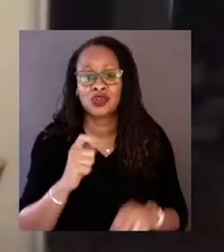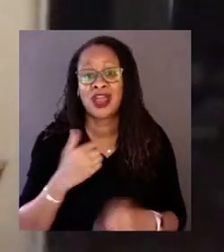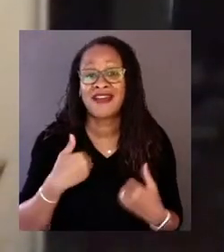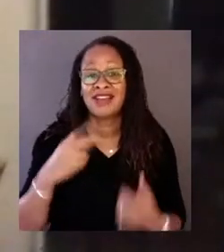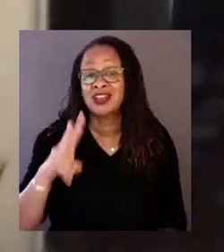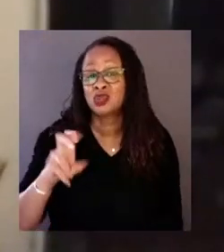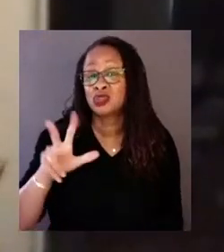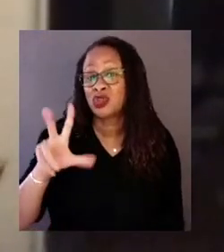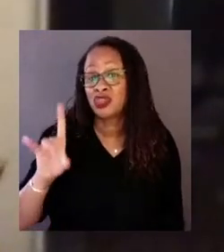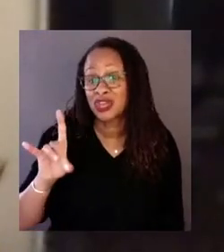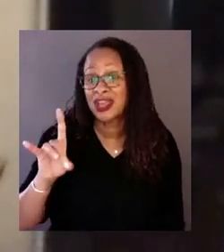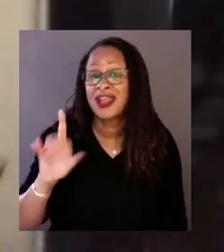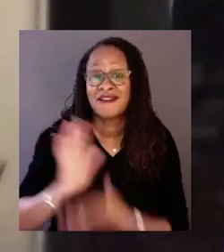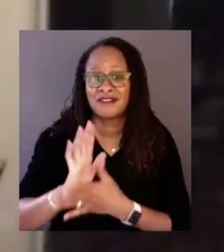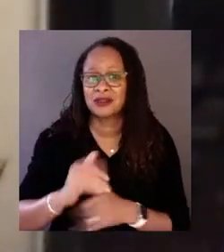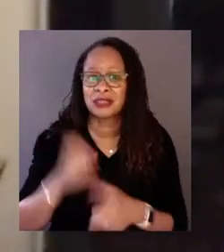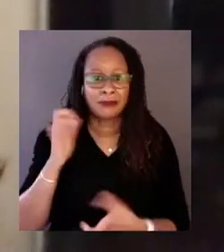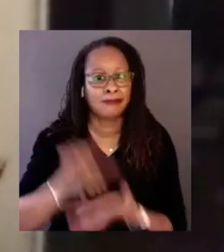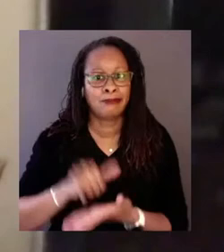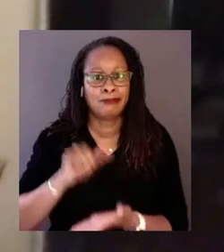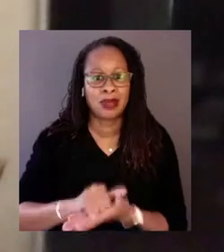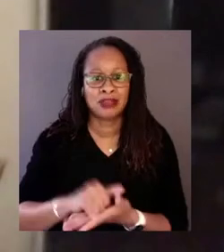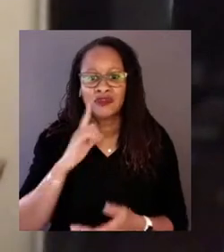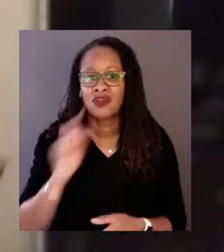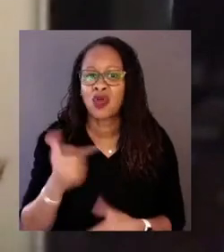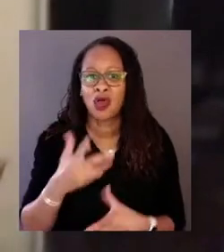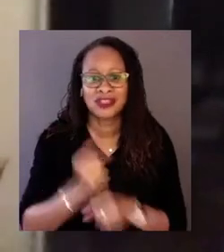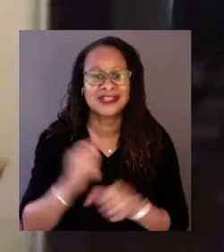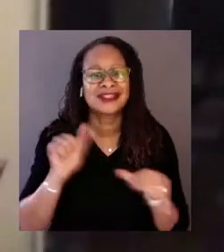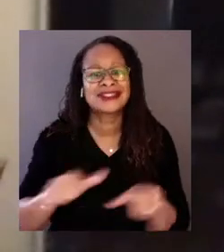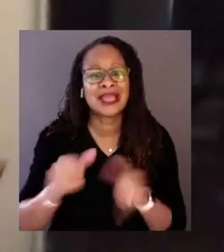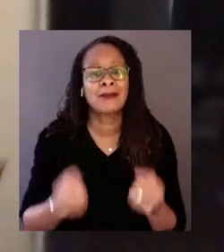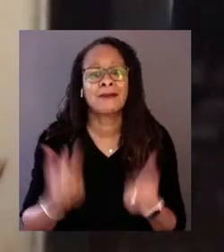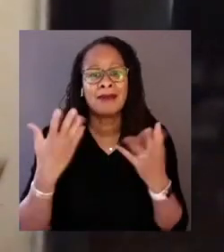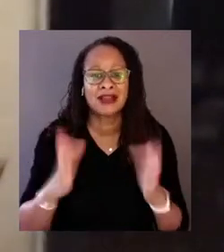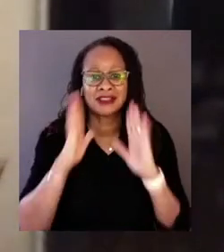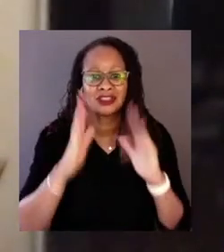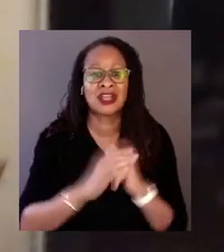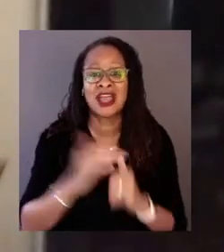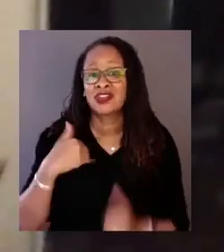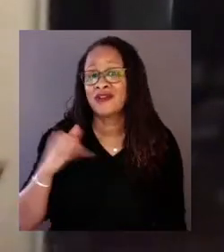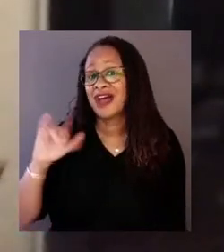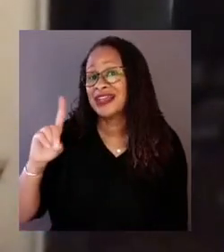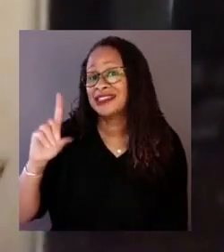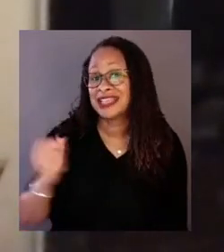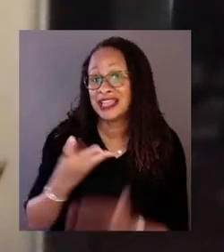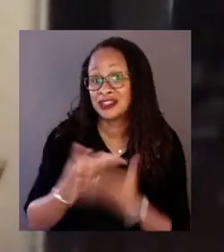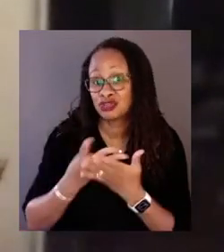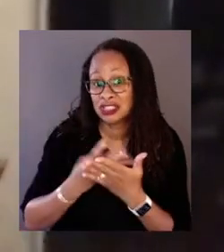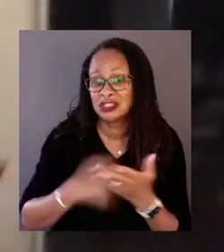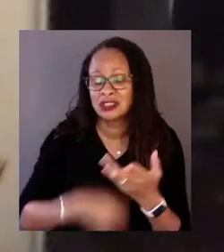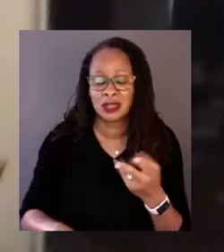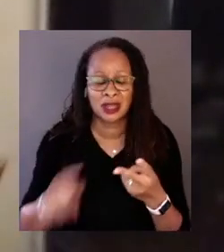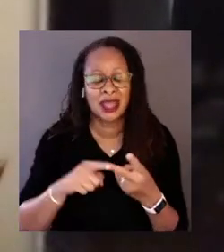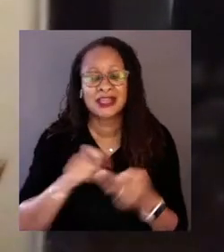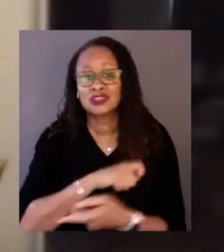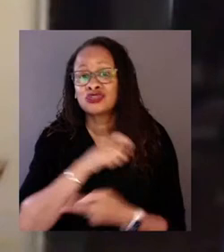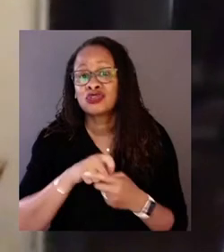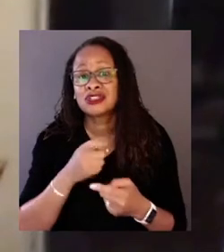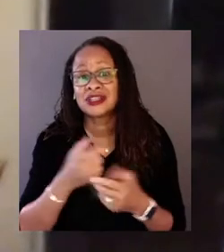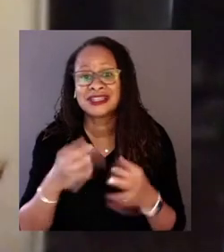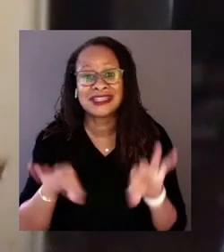impossible for all of them to get the attention. You know, there's the IDA screenings, there's, you know, certain key things that certain films